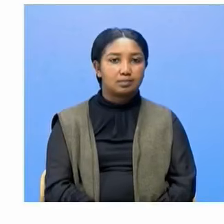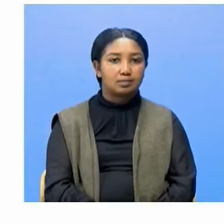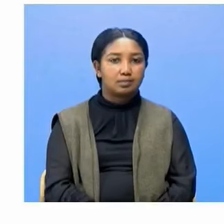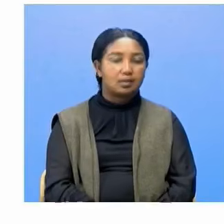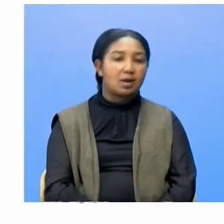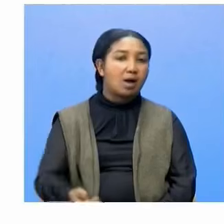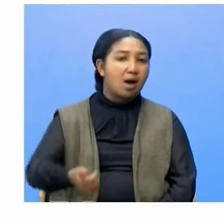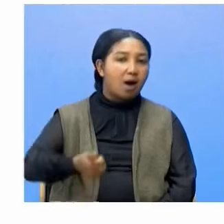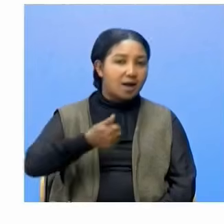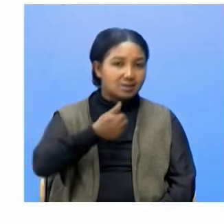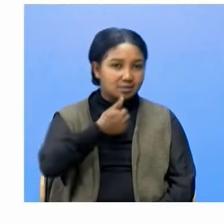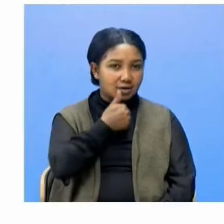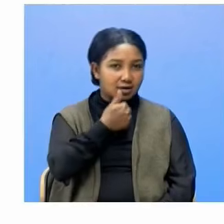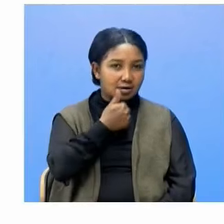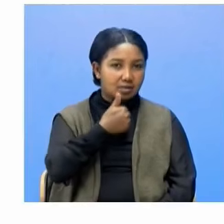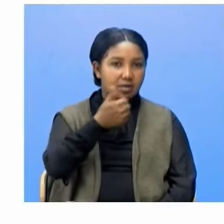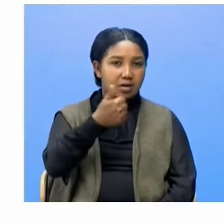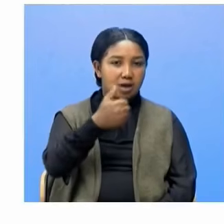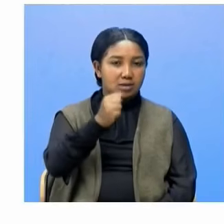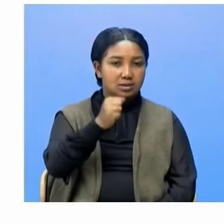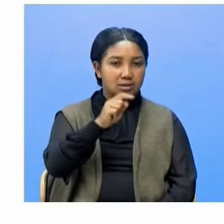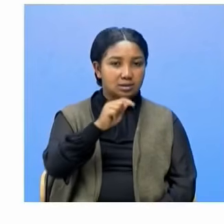Aster